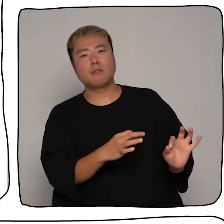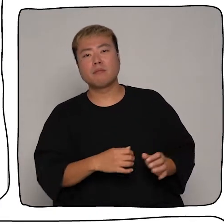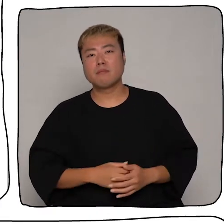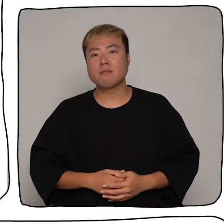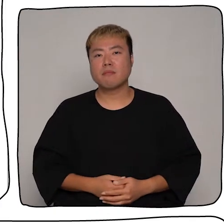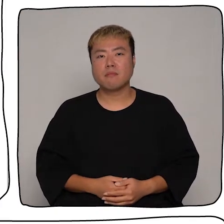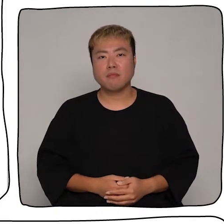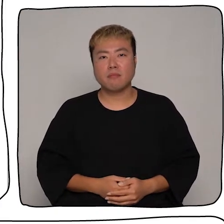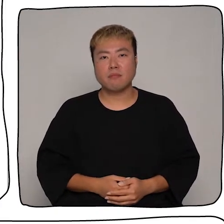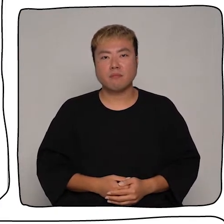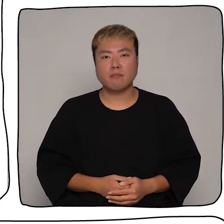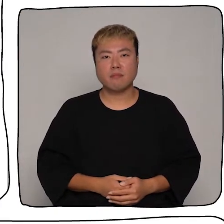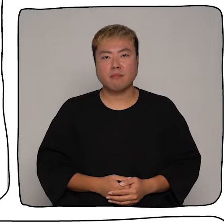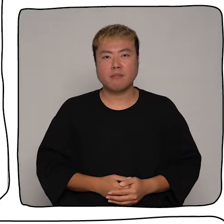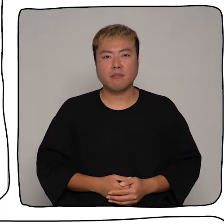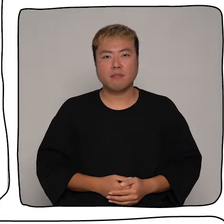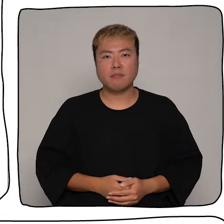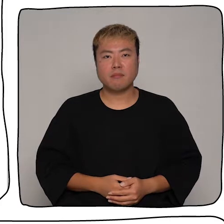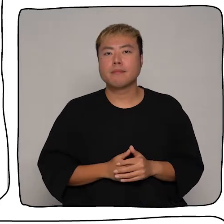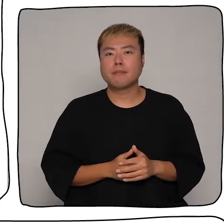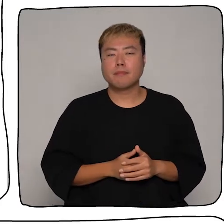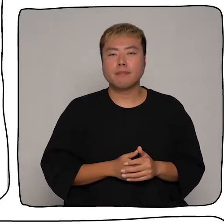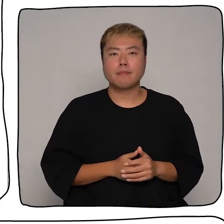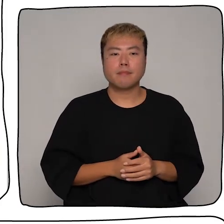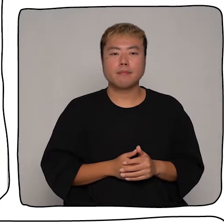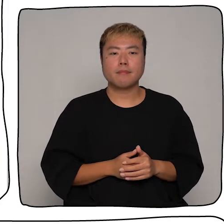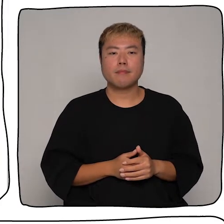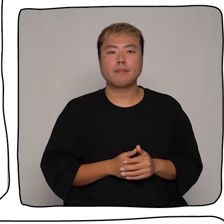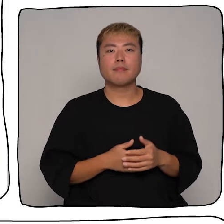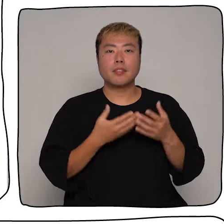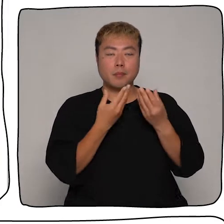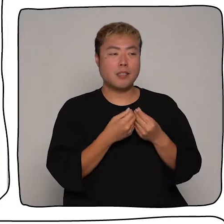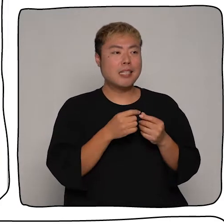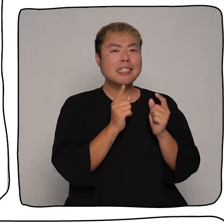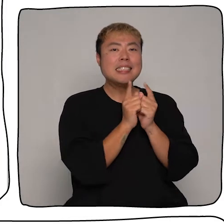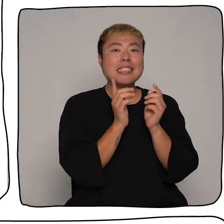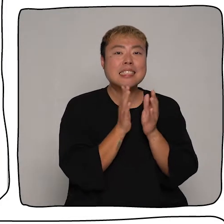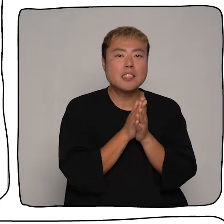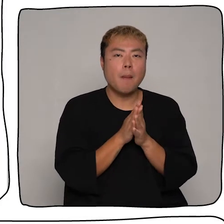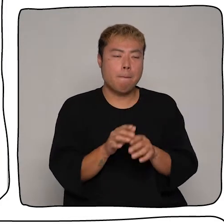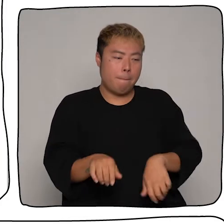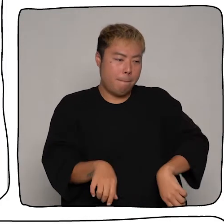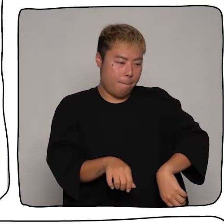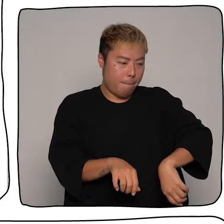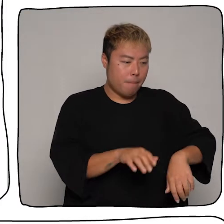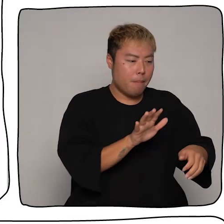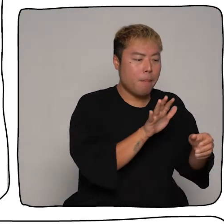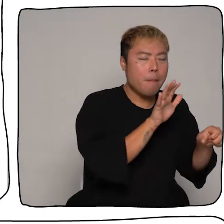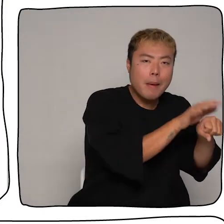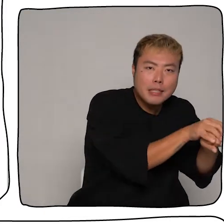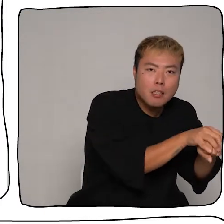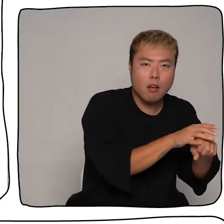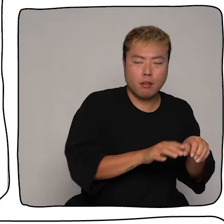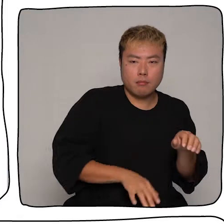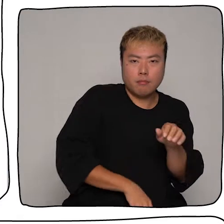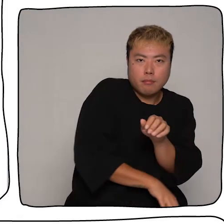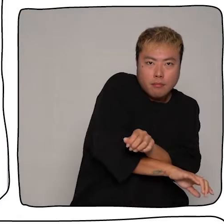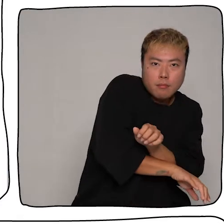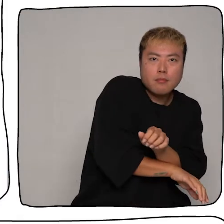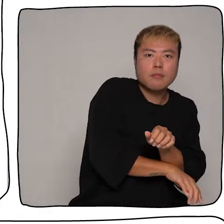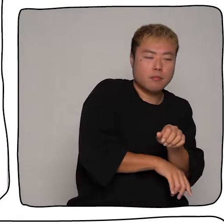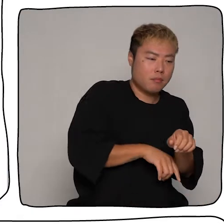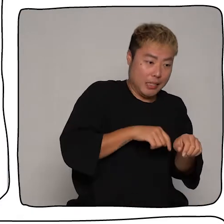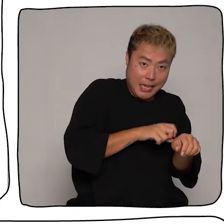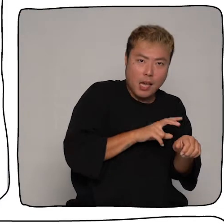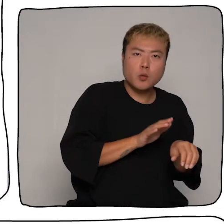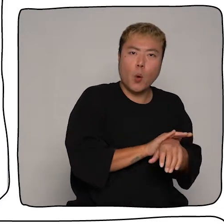and animalistic senses because it requires direct contact with the object, which was